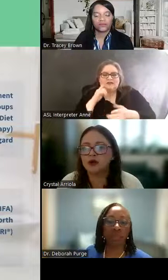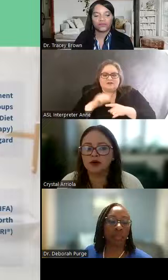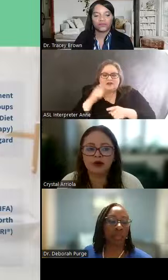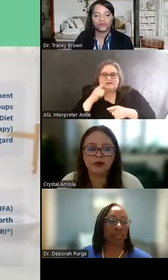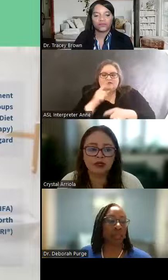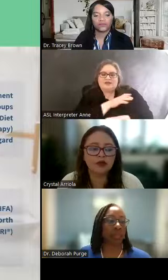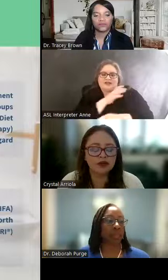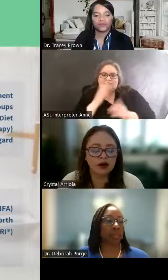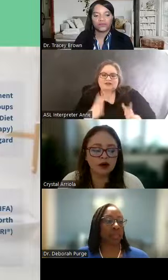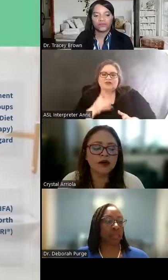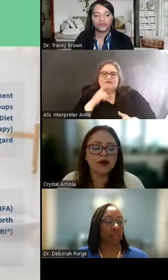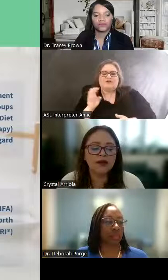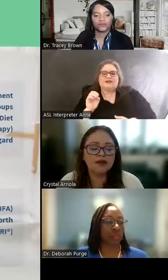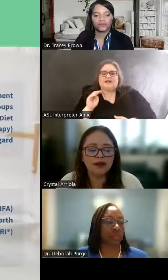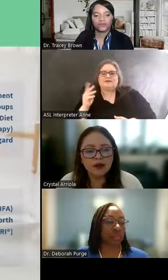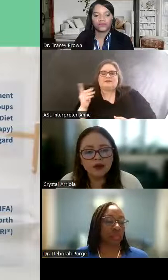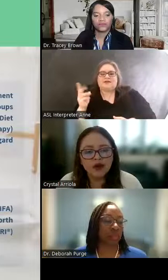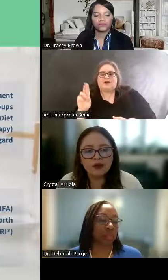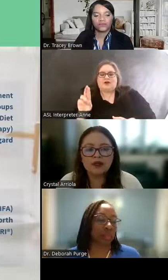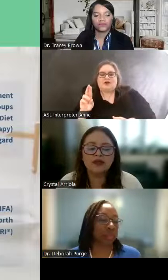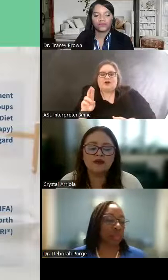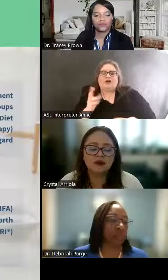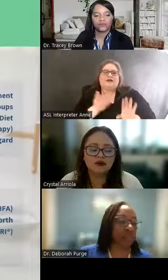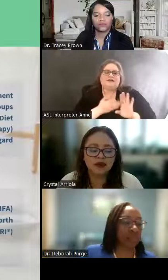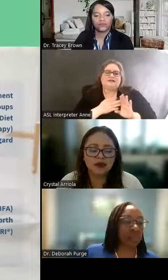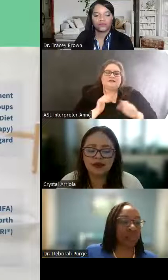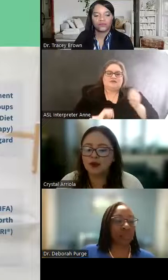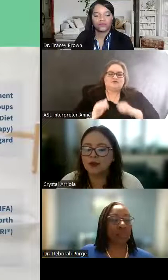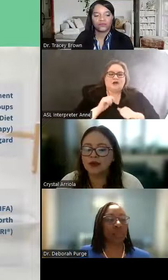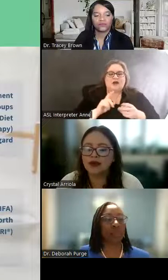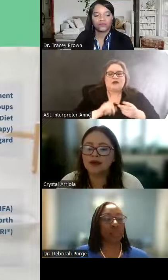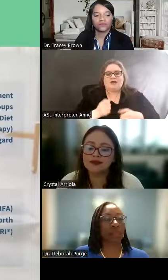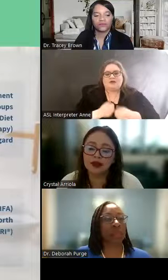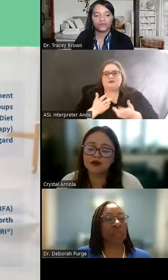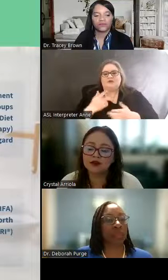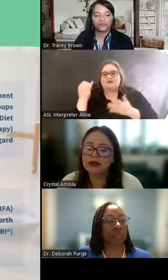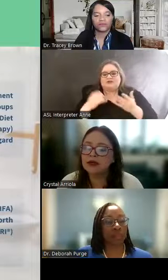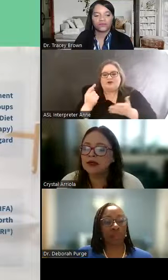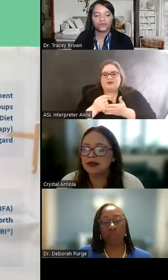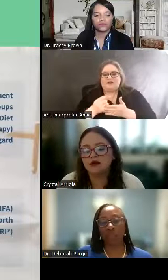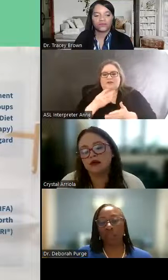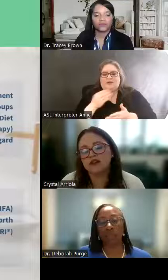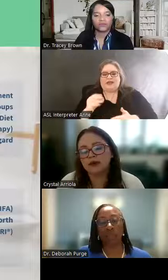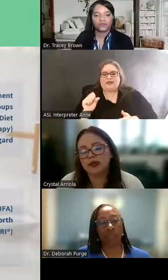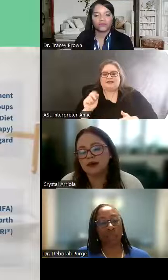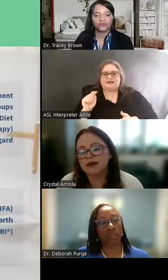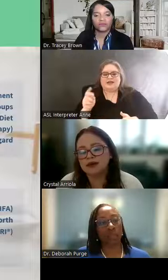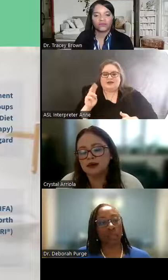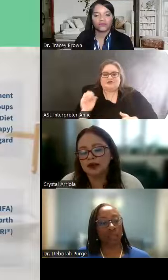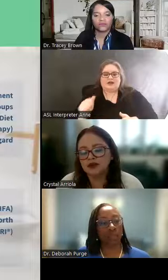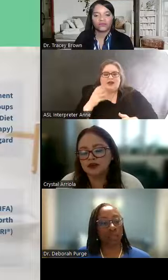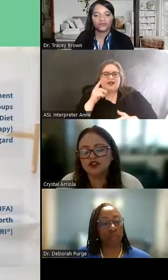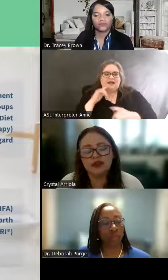for EMDR, psychodrama, expressive art therapy, and Sandtray, and of course,